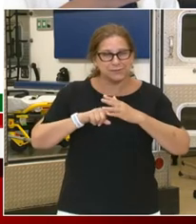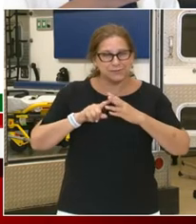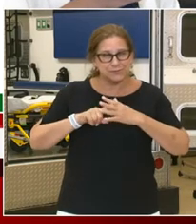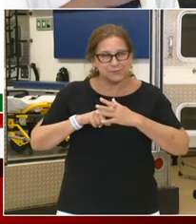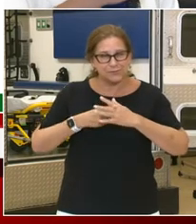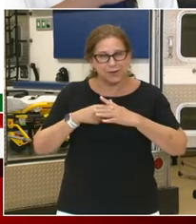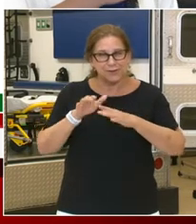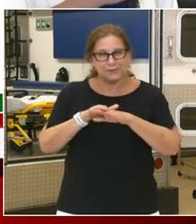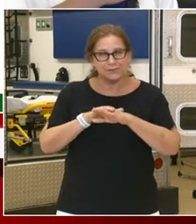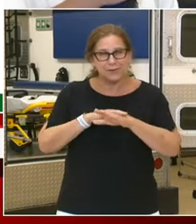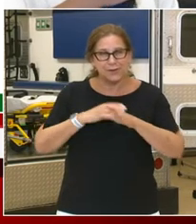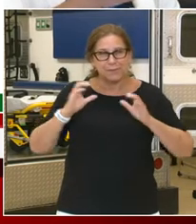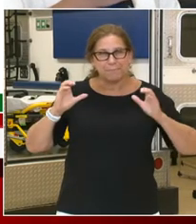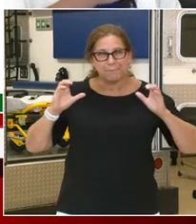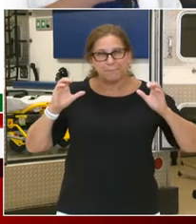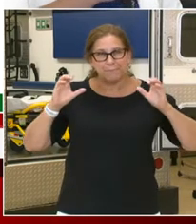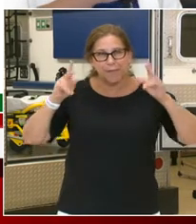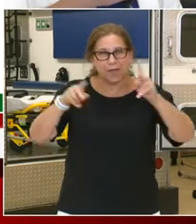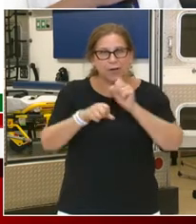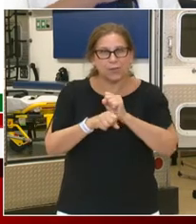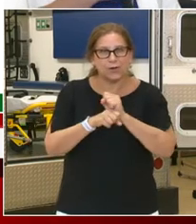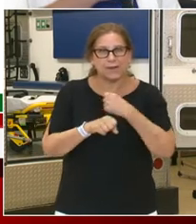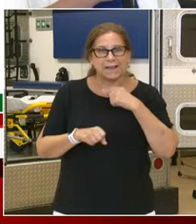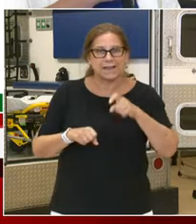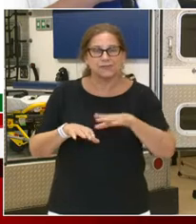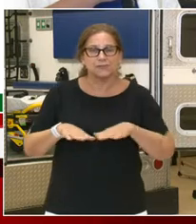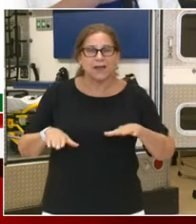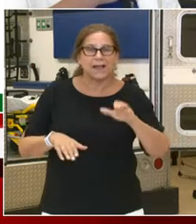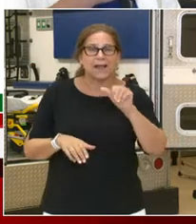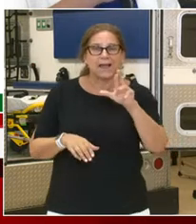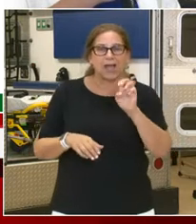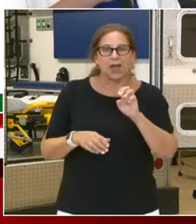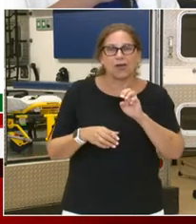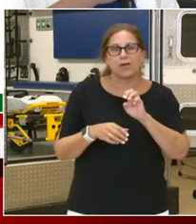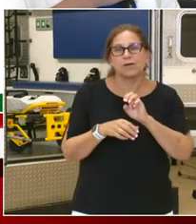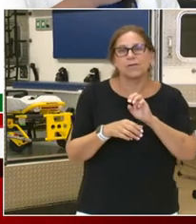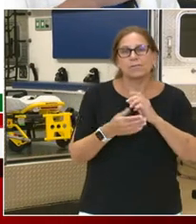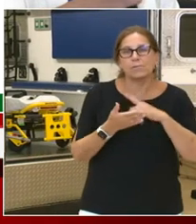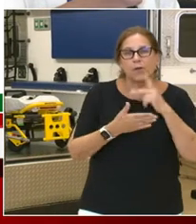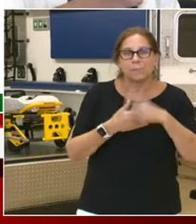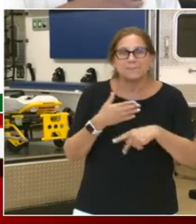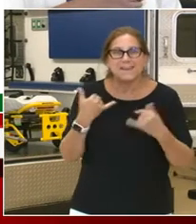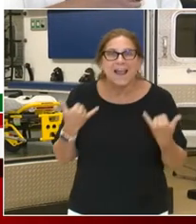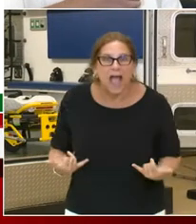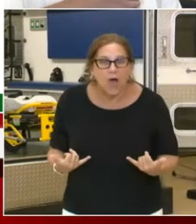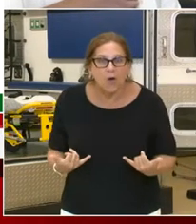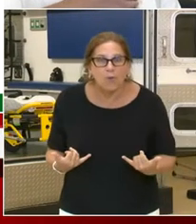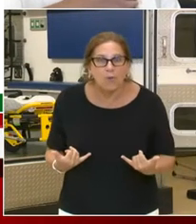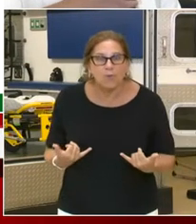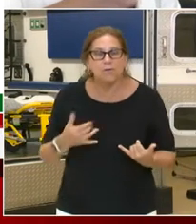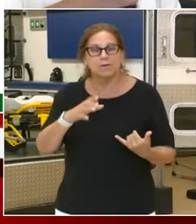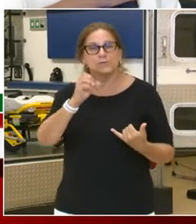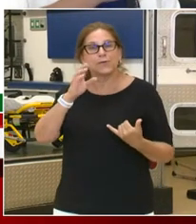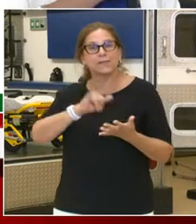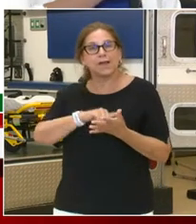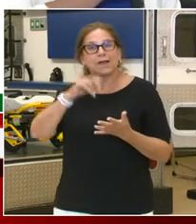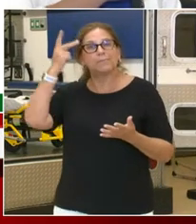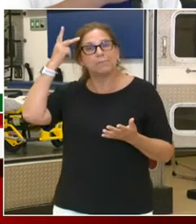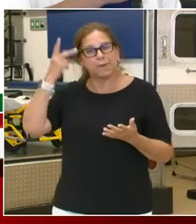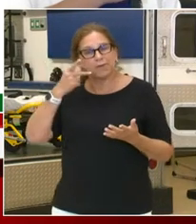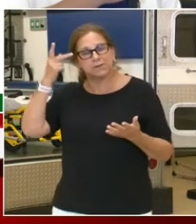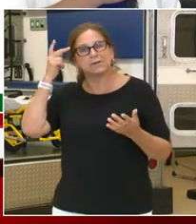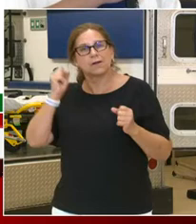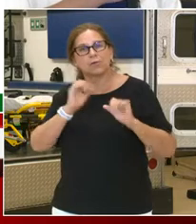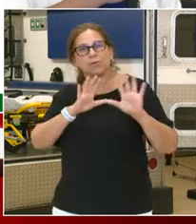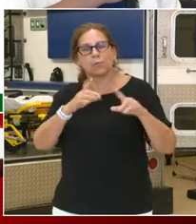to quality facilities investments that allow our child cares to actually build more rooms and seats, as well as